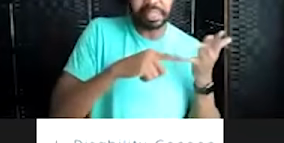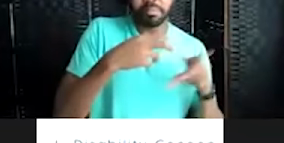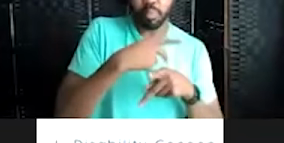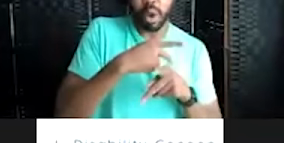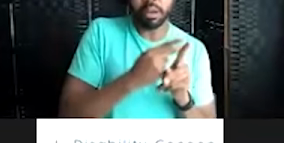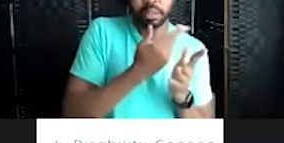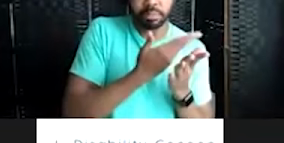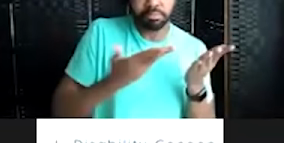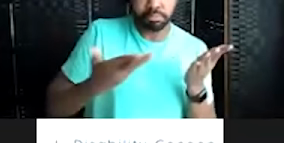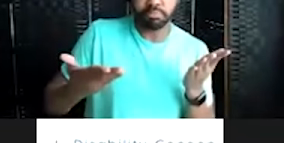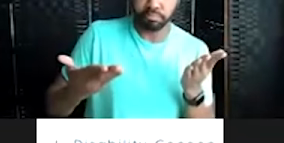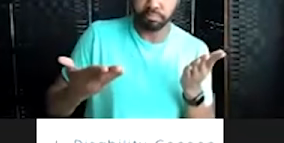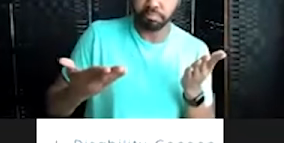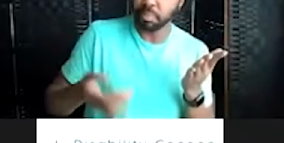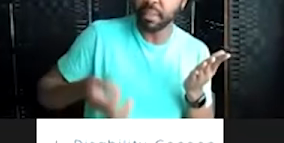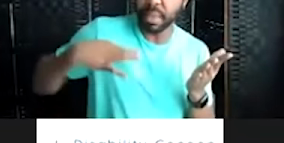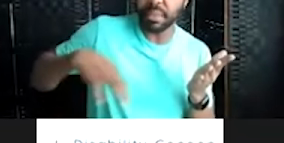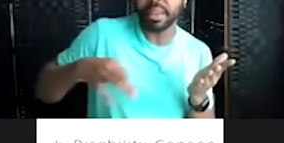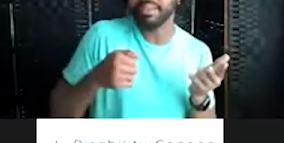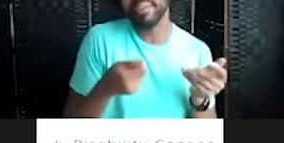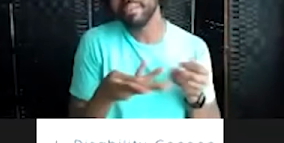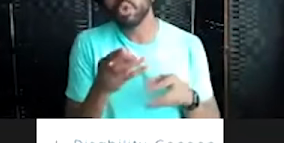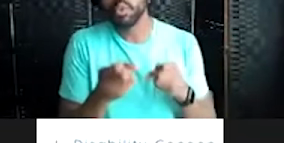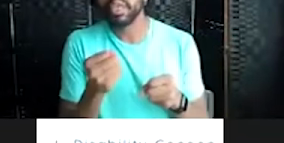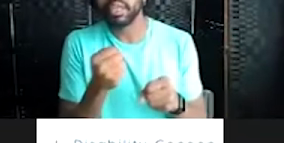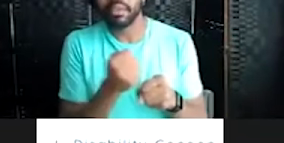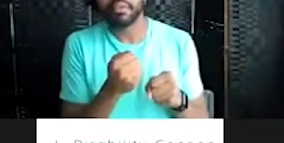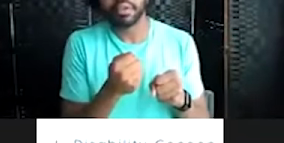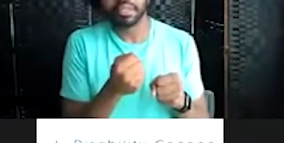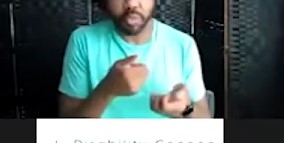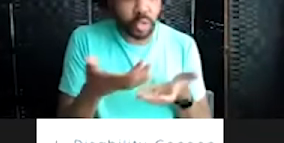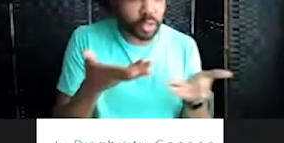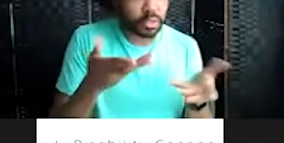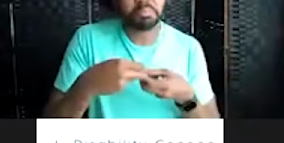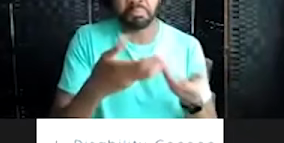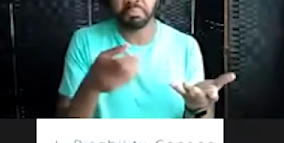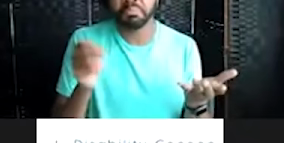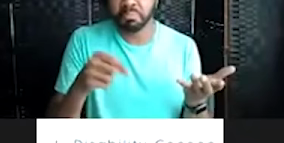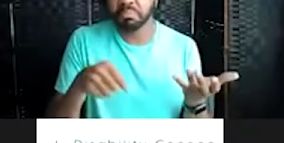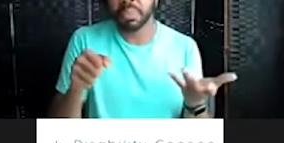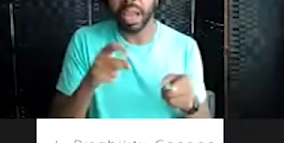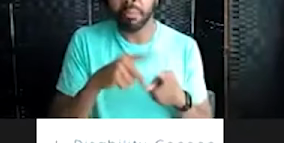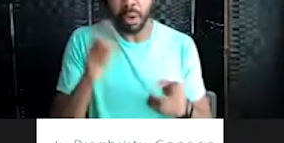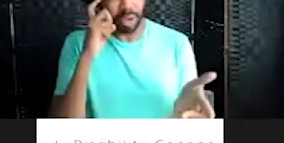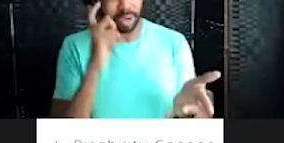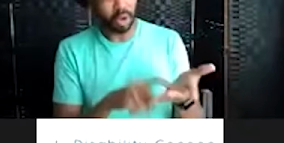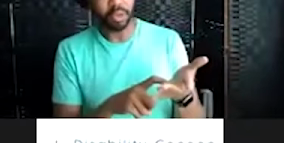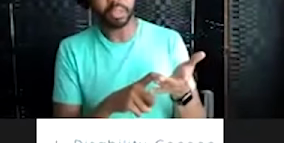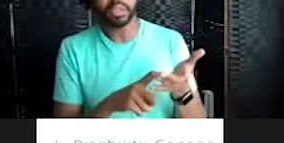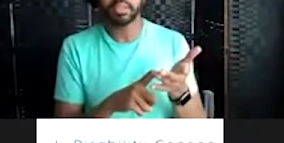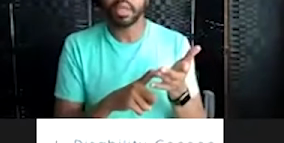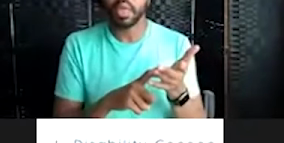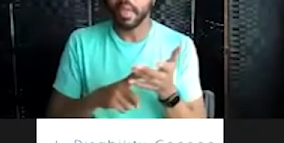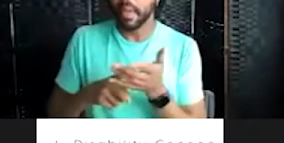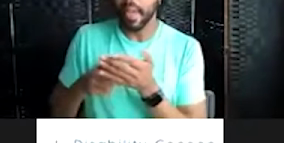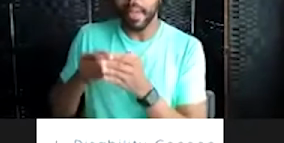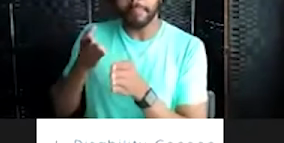help people with communication and some of those other things, we found that the development of mainstream technologies has really